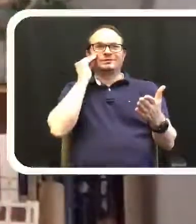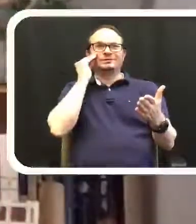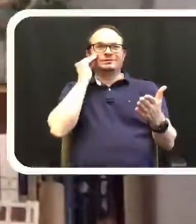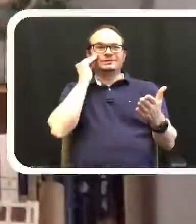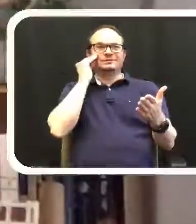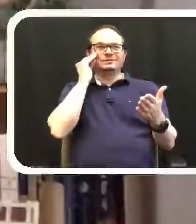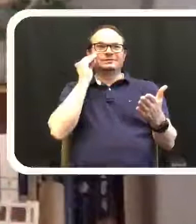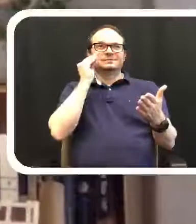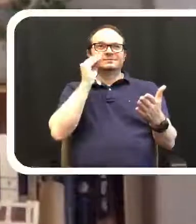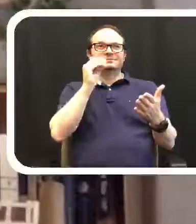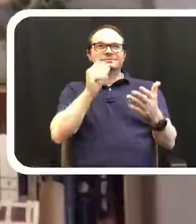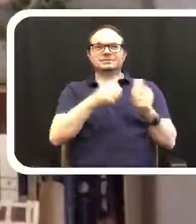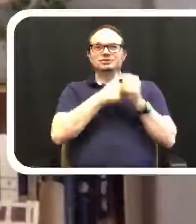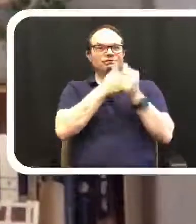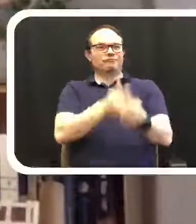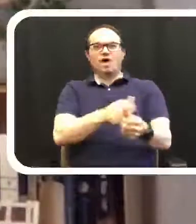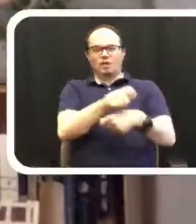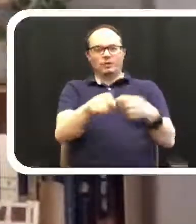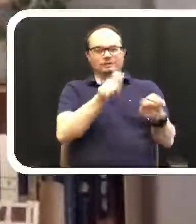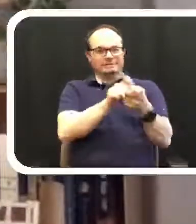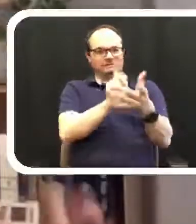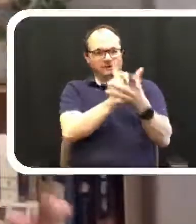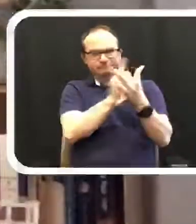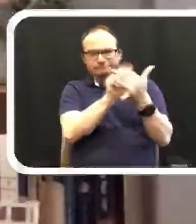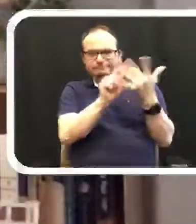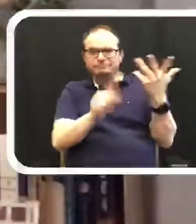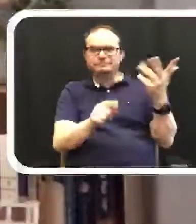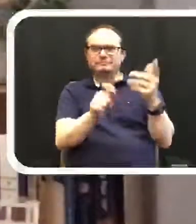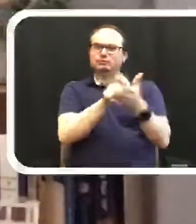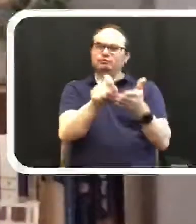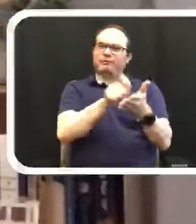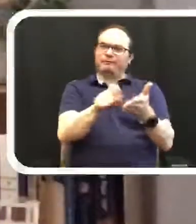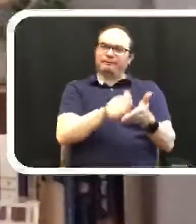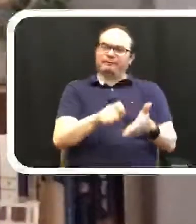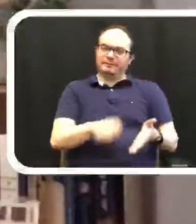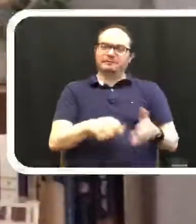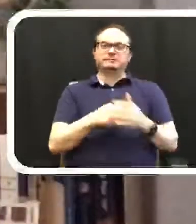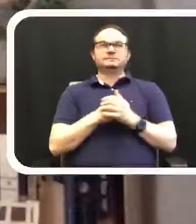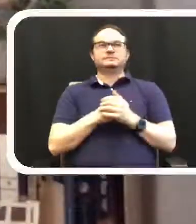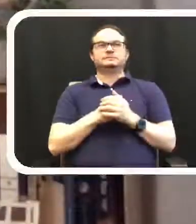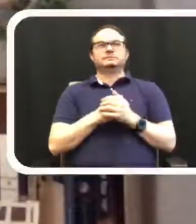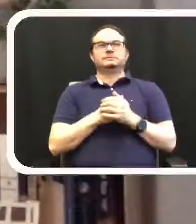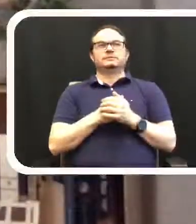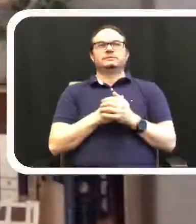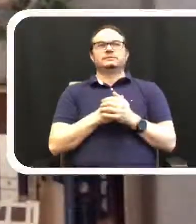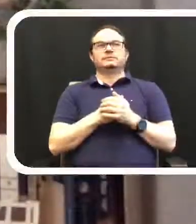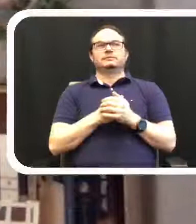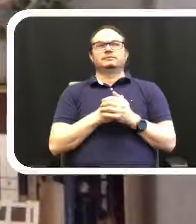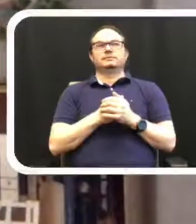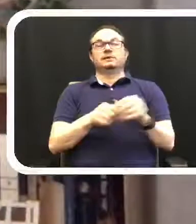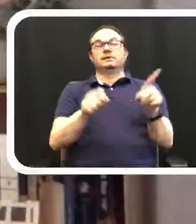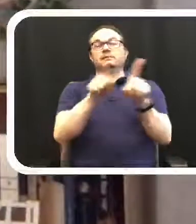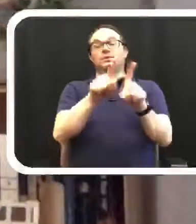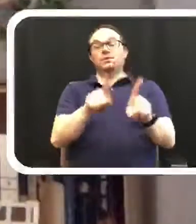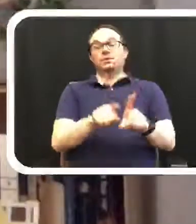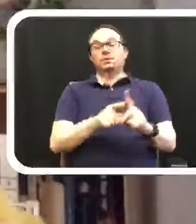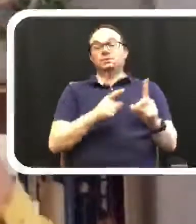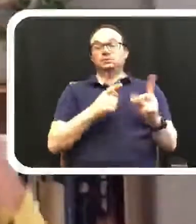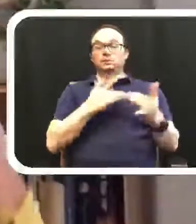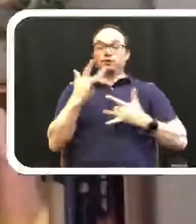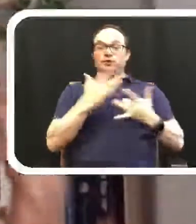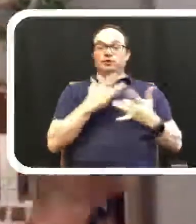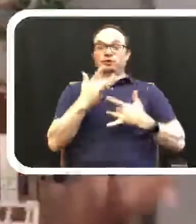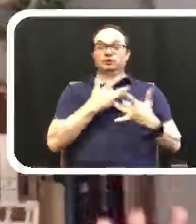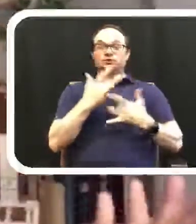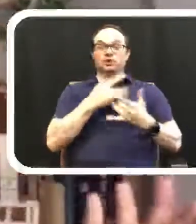to follow the conventions of those of writing, right? But also, if you're concerned about you want to